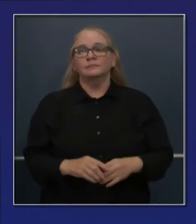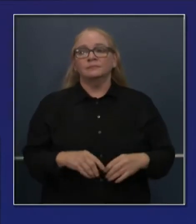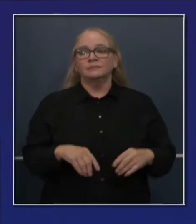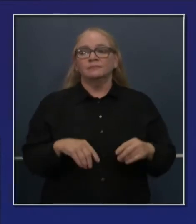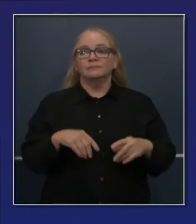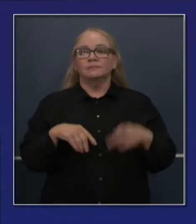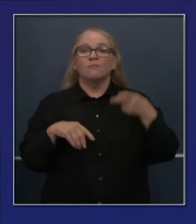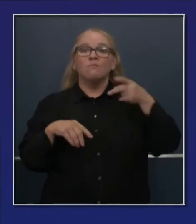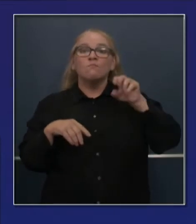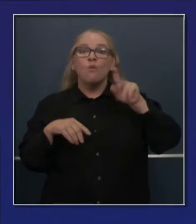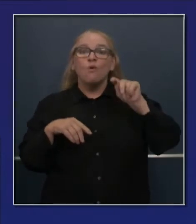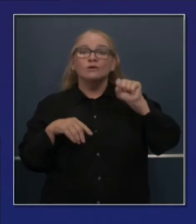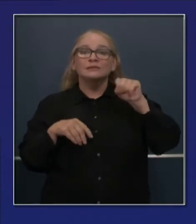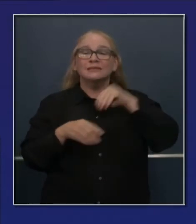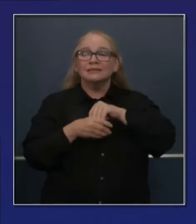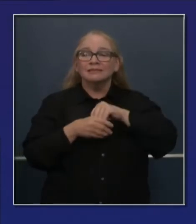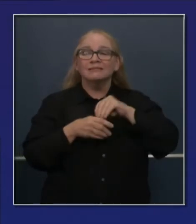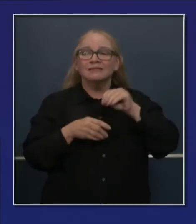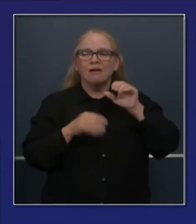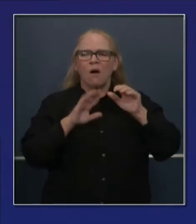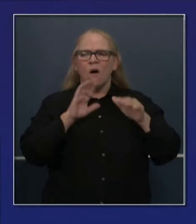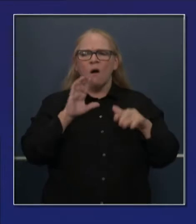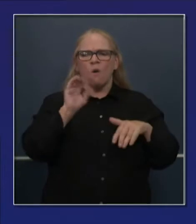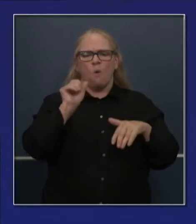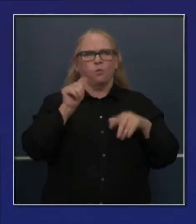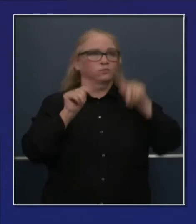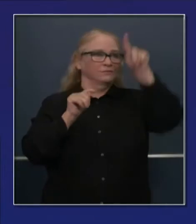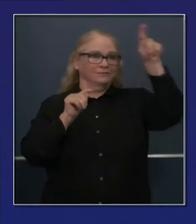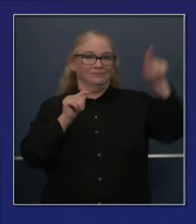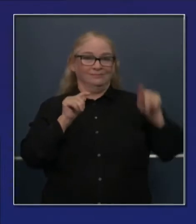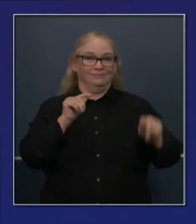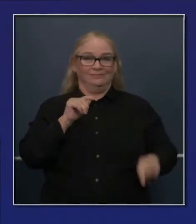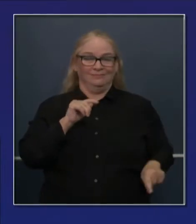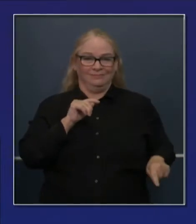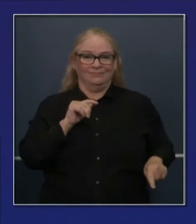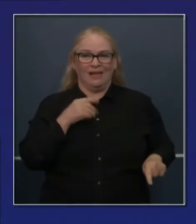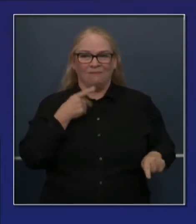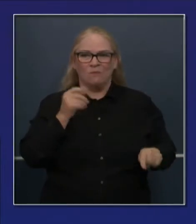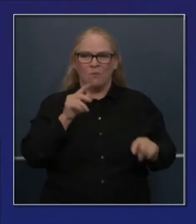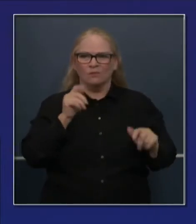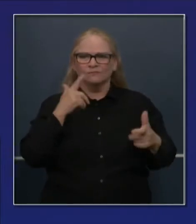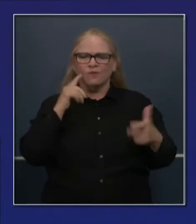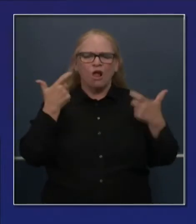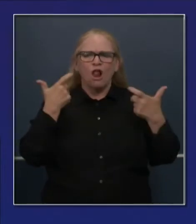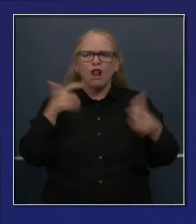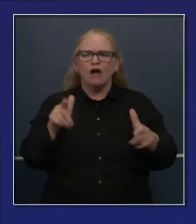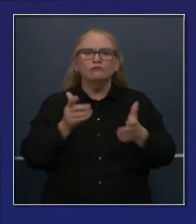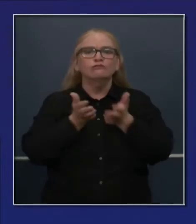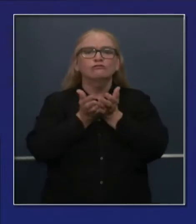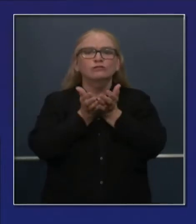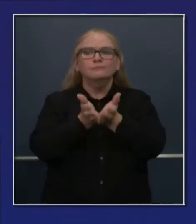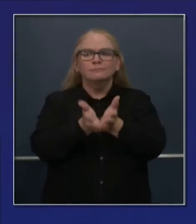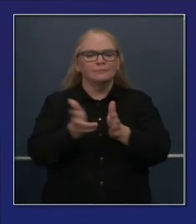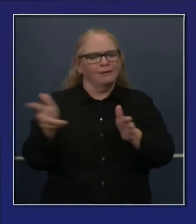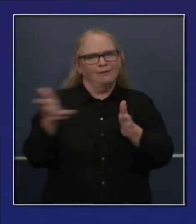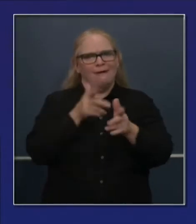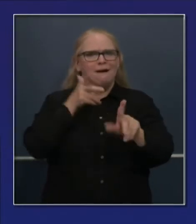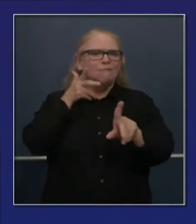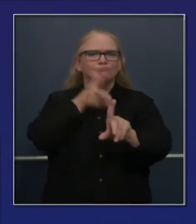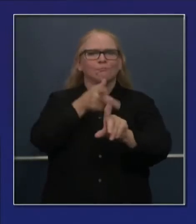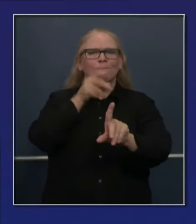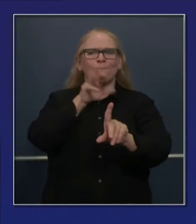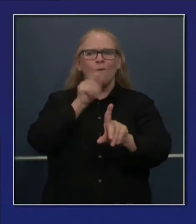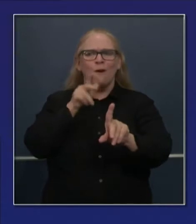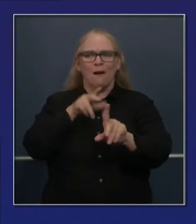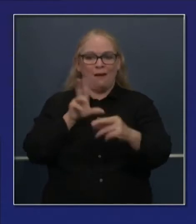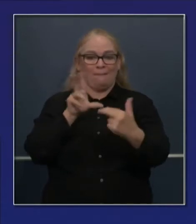Interestingly, to many of you perhaps, large ships that come in on port, huge container volume,